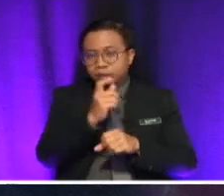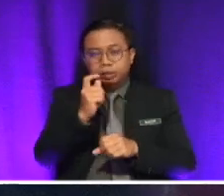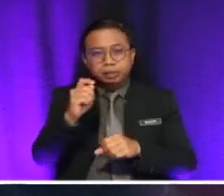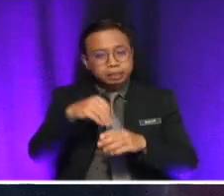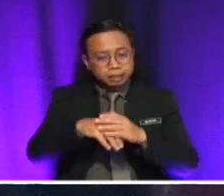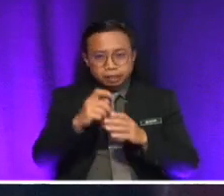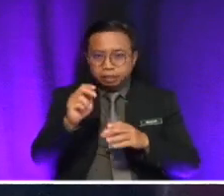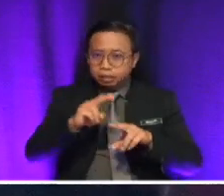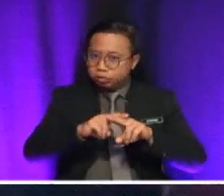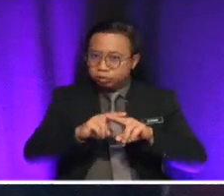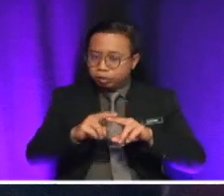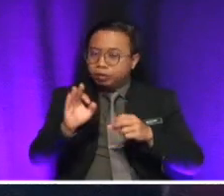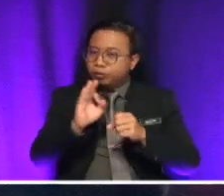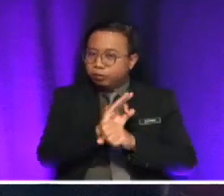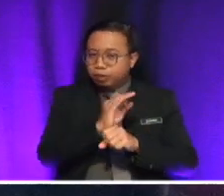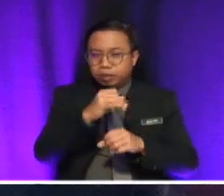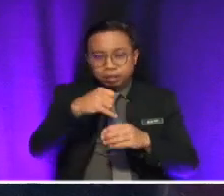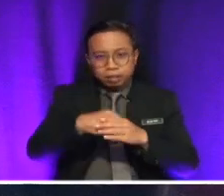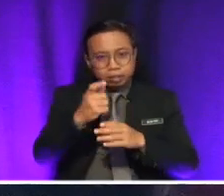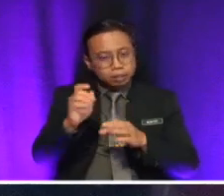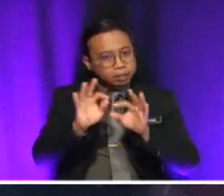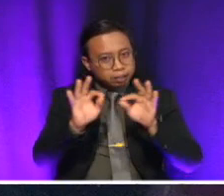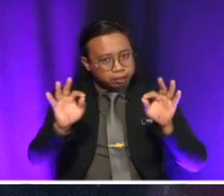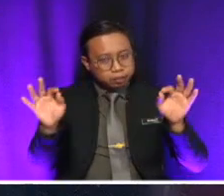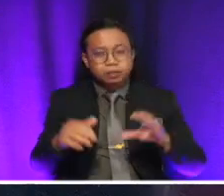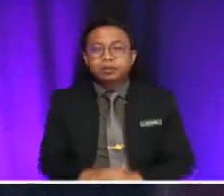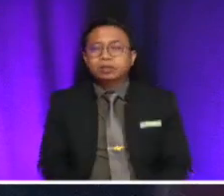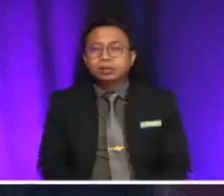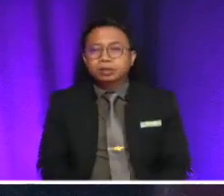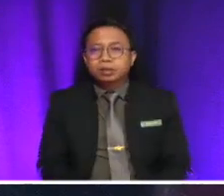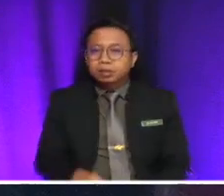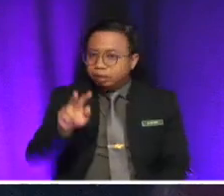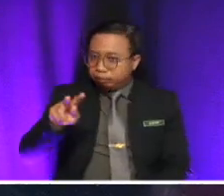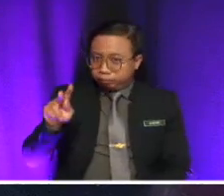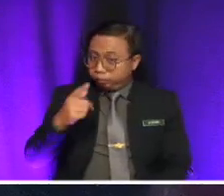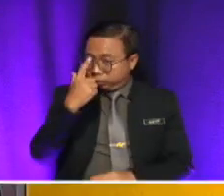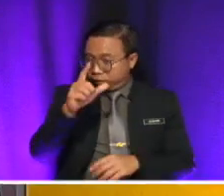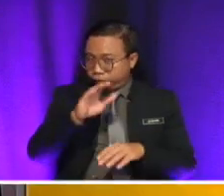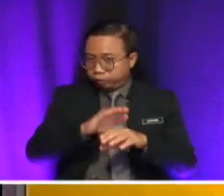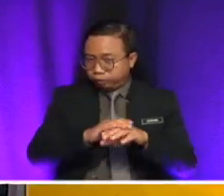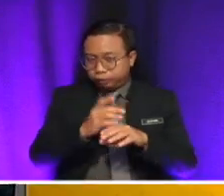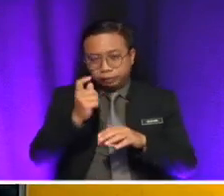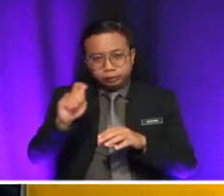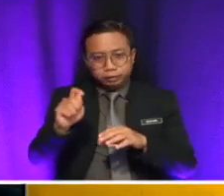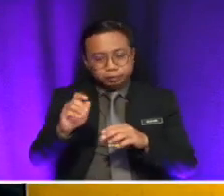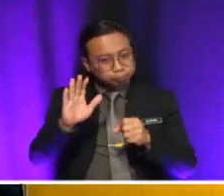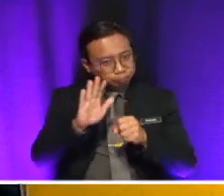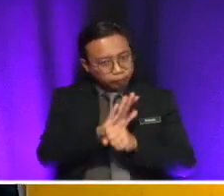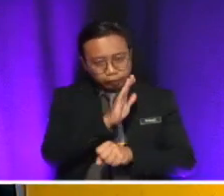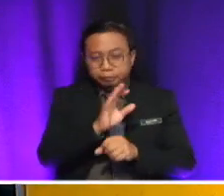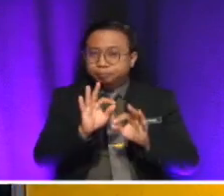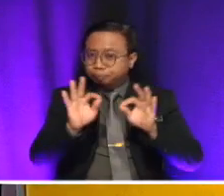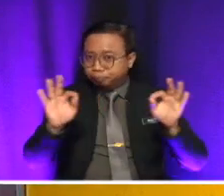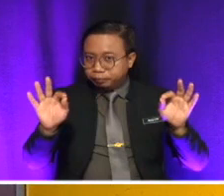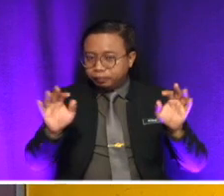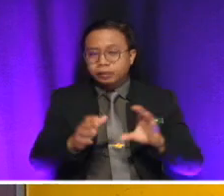train, but we are going to fill in the gaps in the text. Okay, so pupils, you can now look at the actual text, the complete text, from the